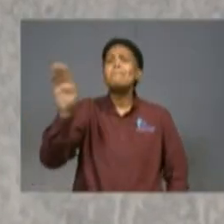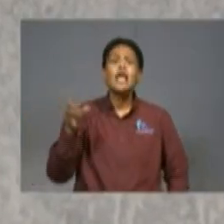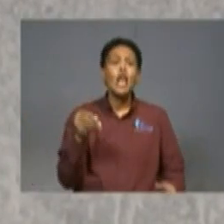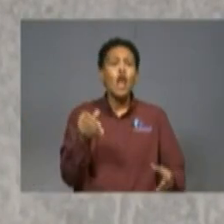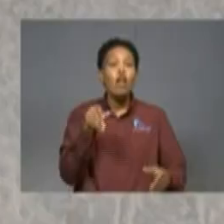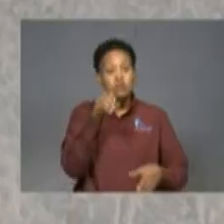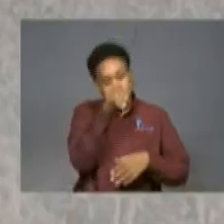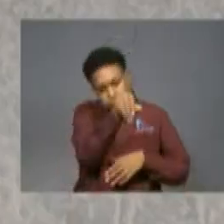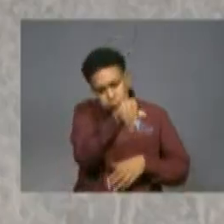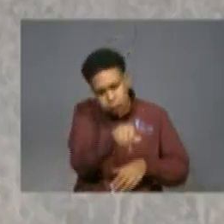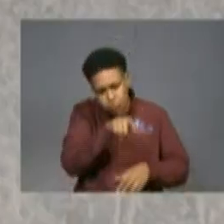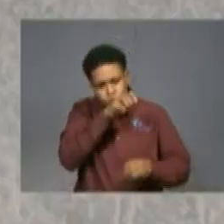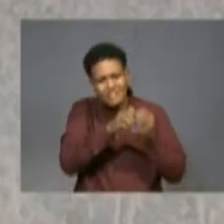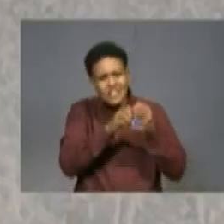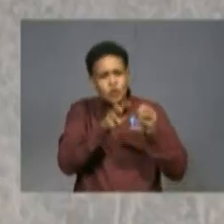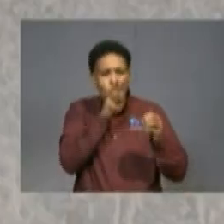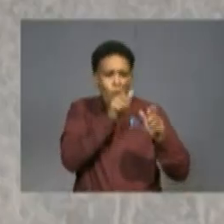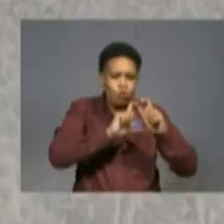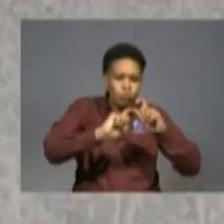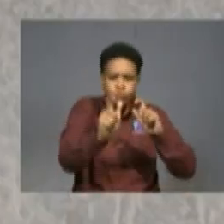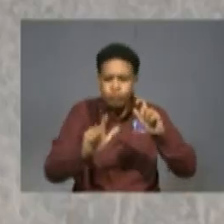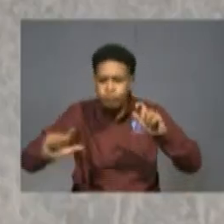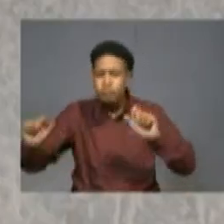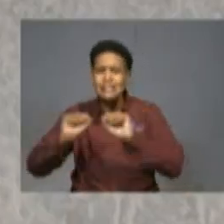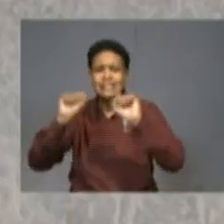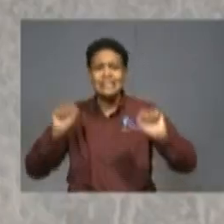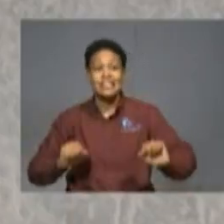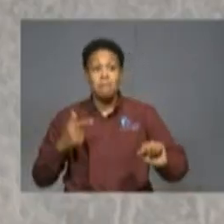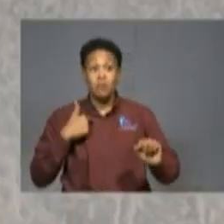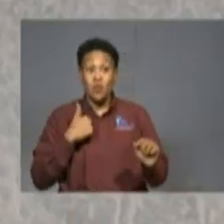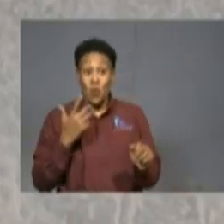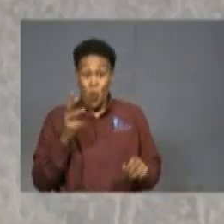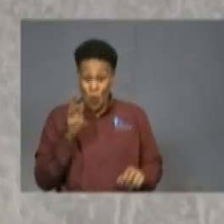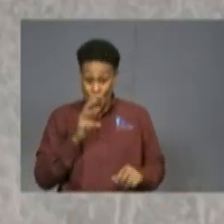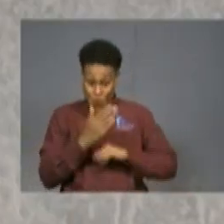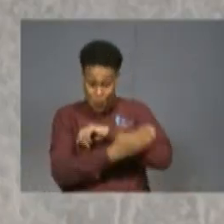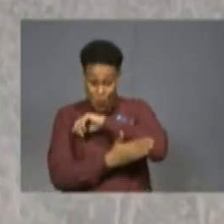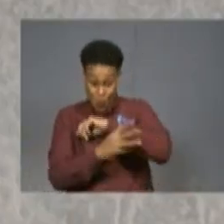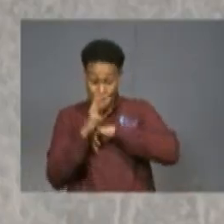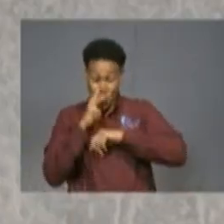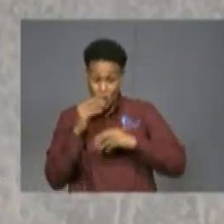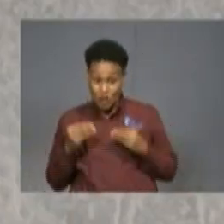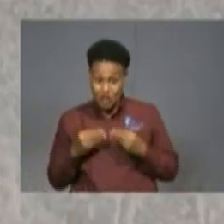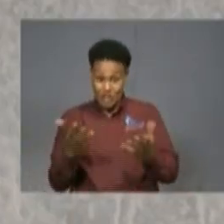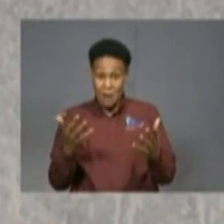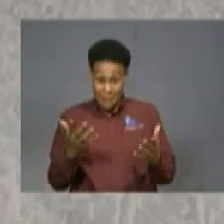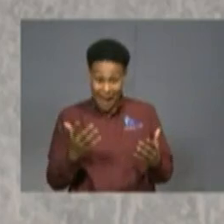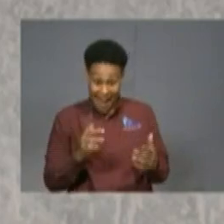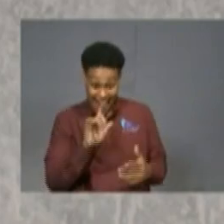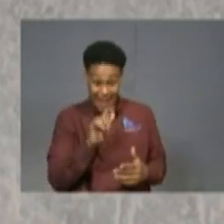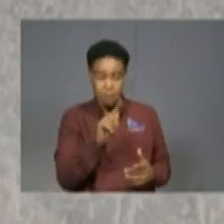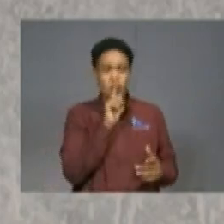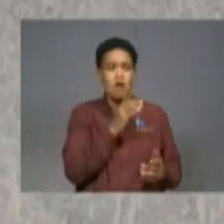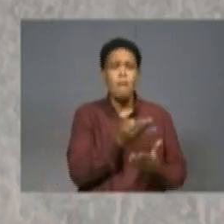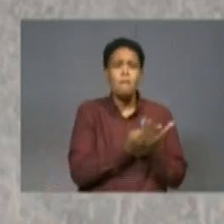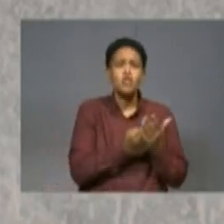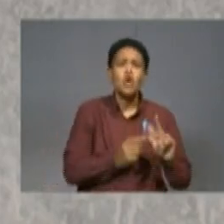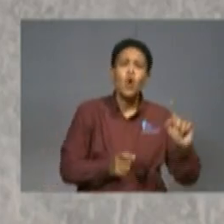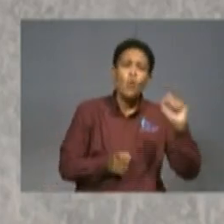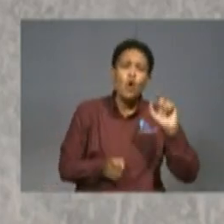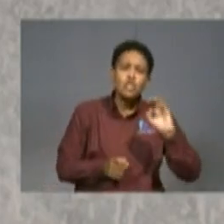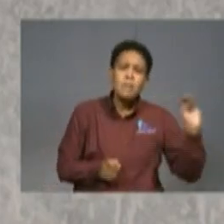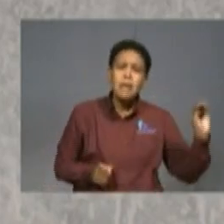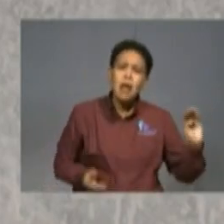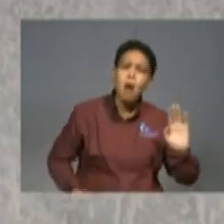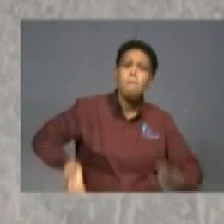to fix our water network. In fact, we moved our Rural Water Supply Limited from a budget of $100 million to a